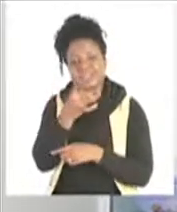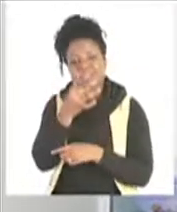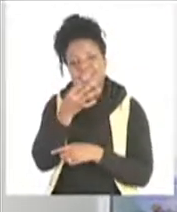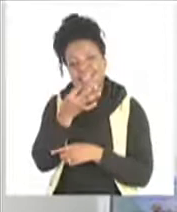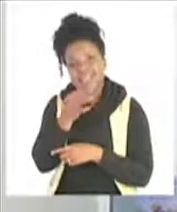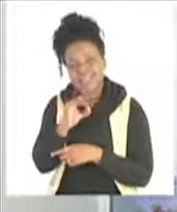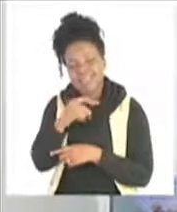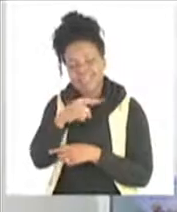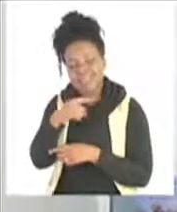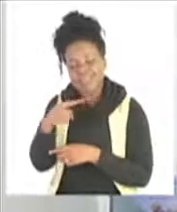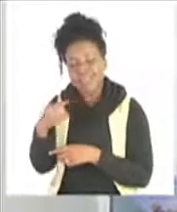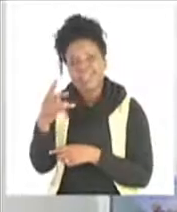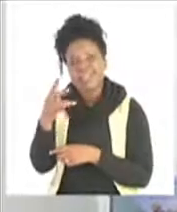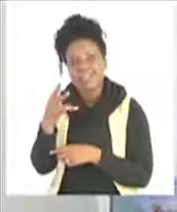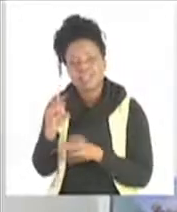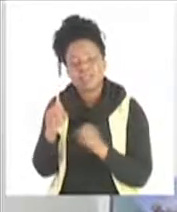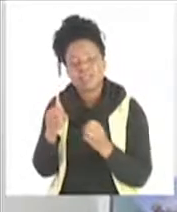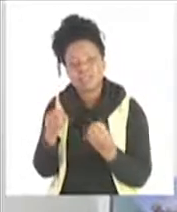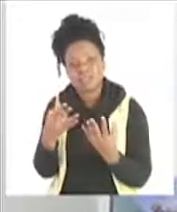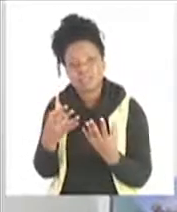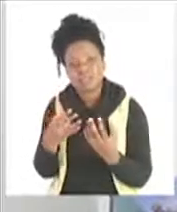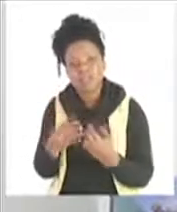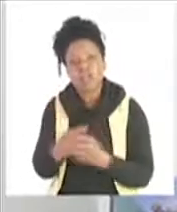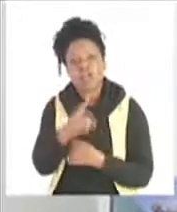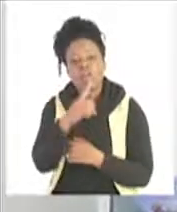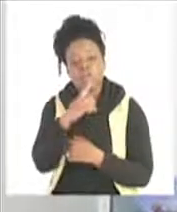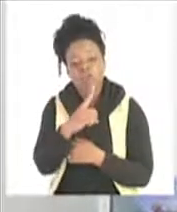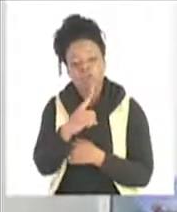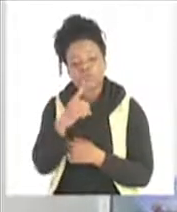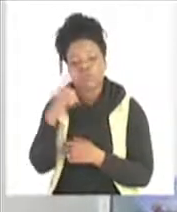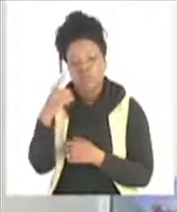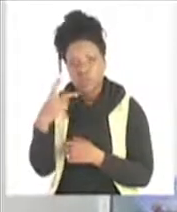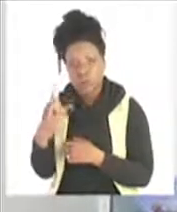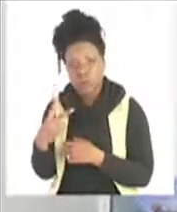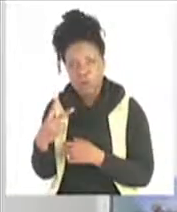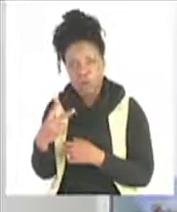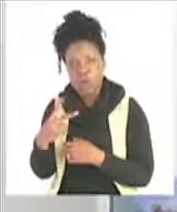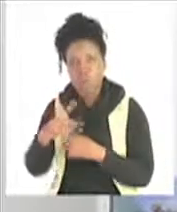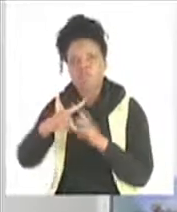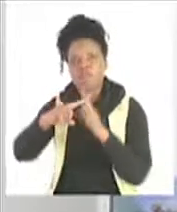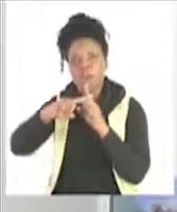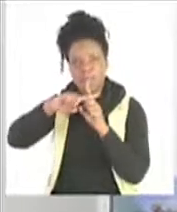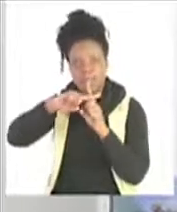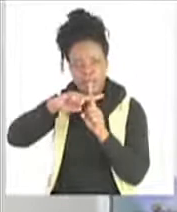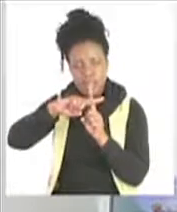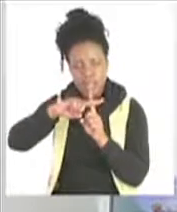7 equals 12 plus